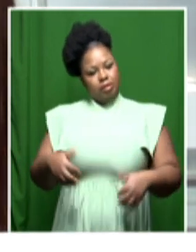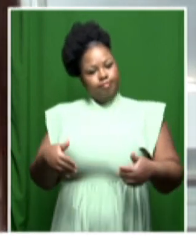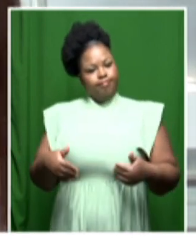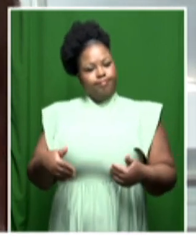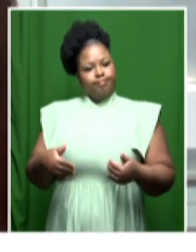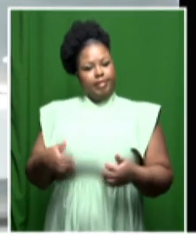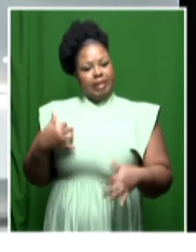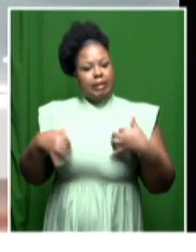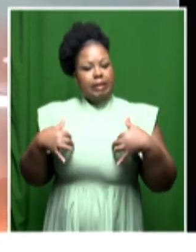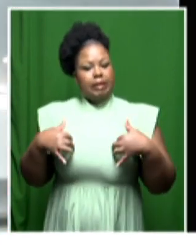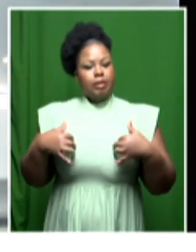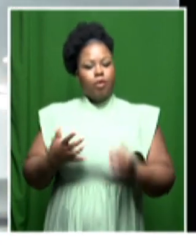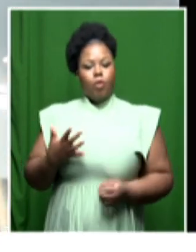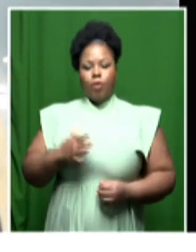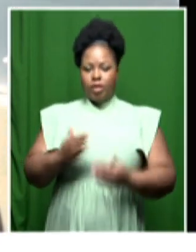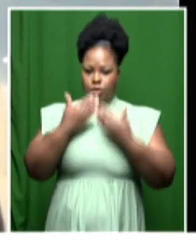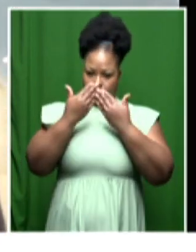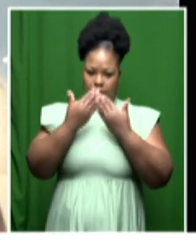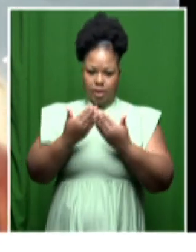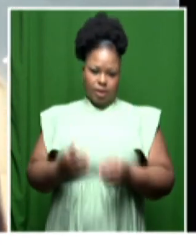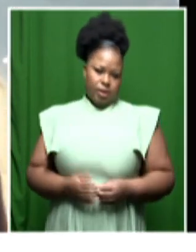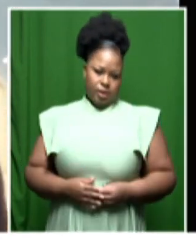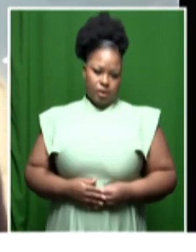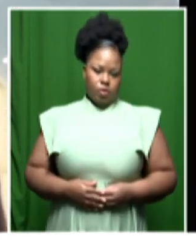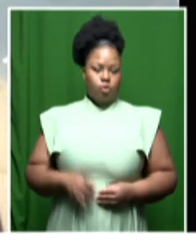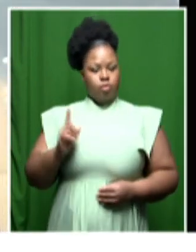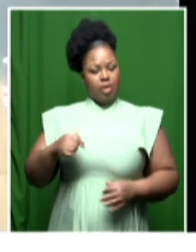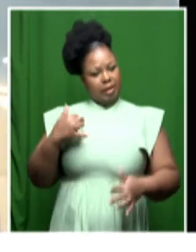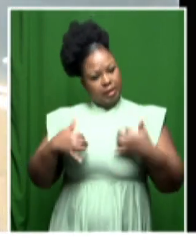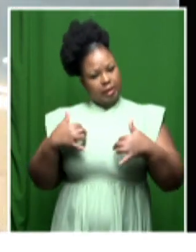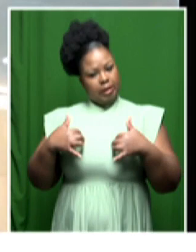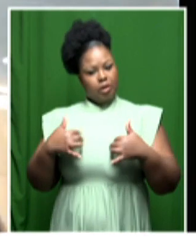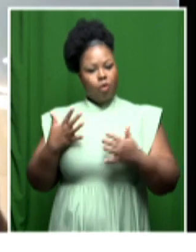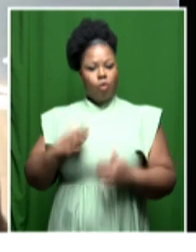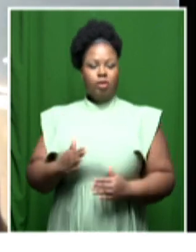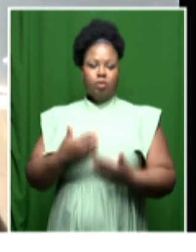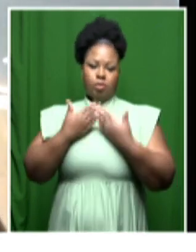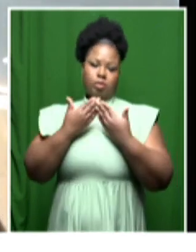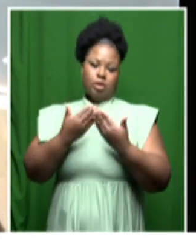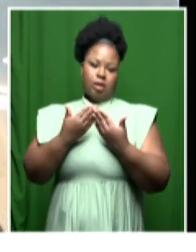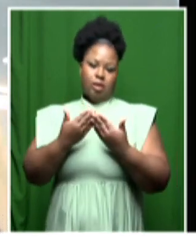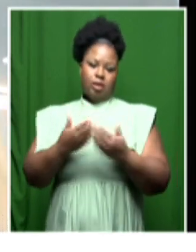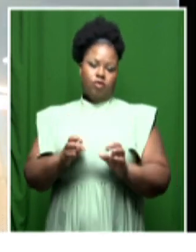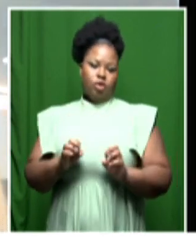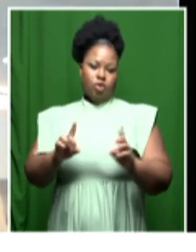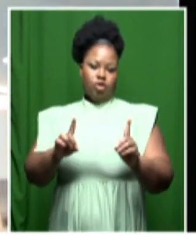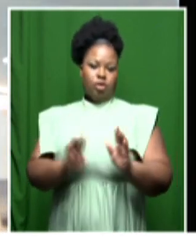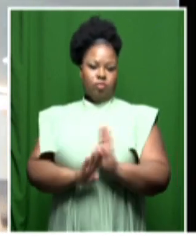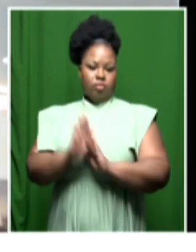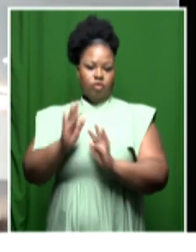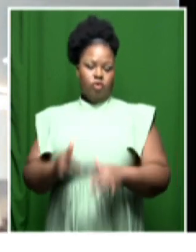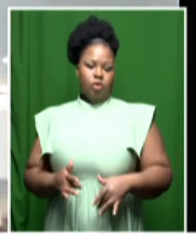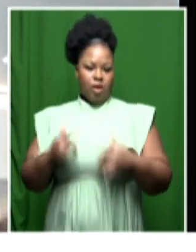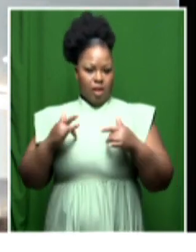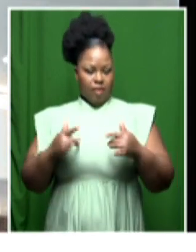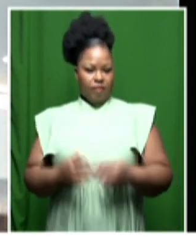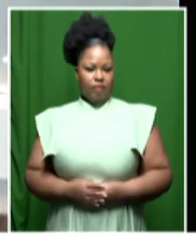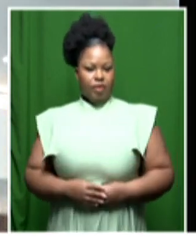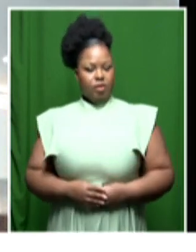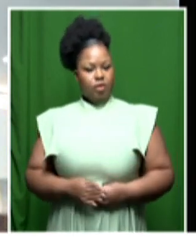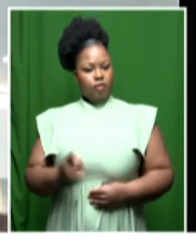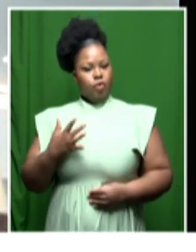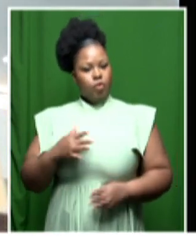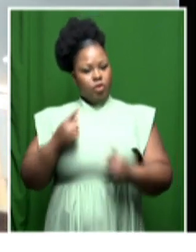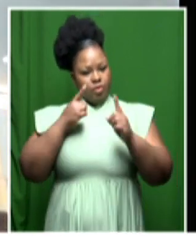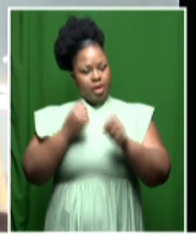for educating yourself. That's the minimum criteria. Be hungry for education, be hungry to improve your lives and want to